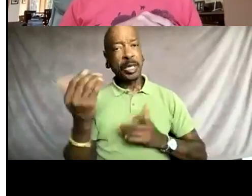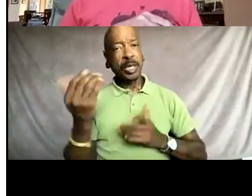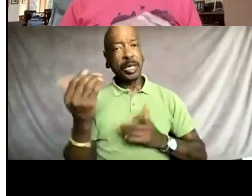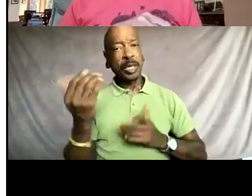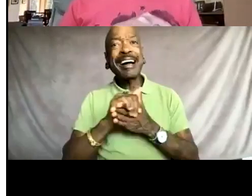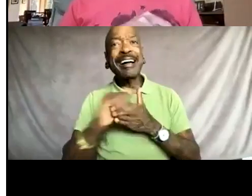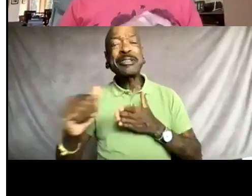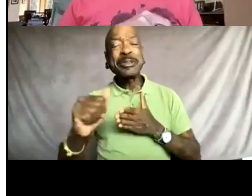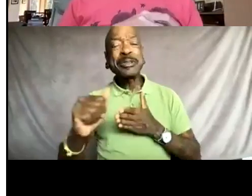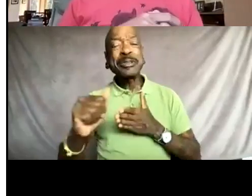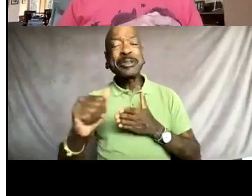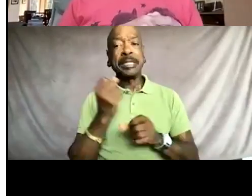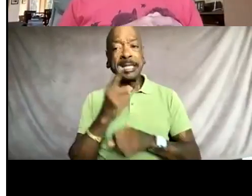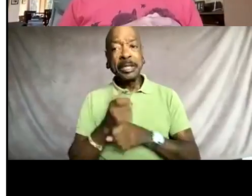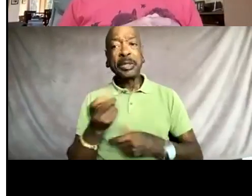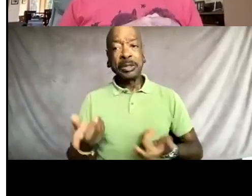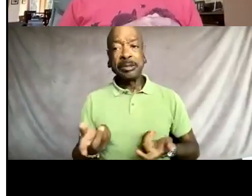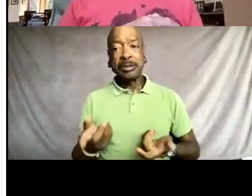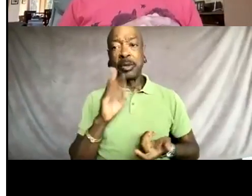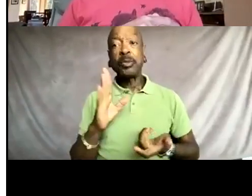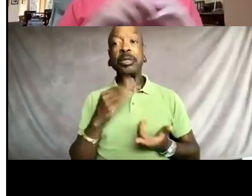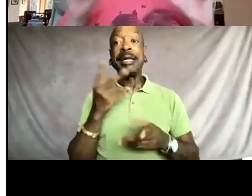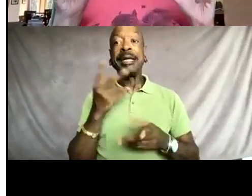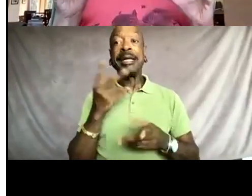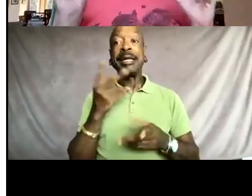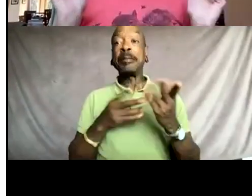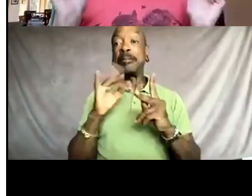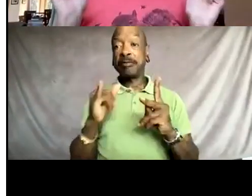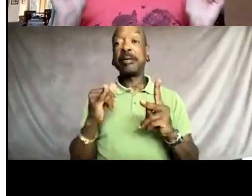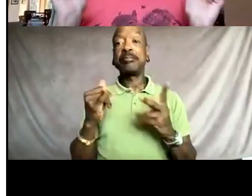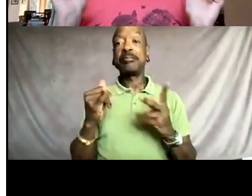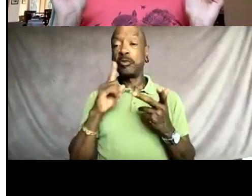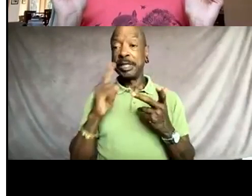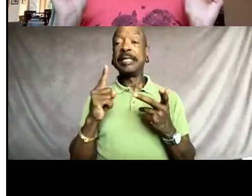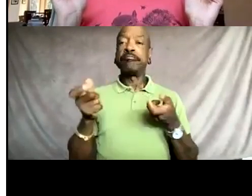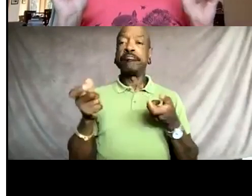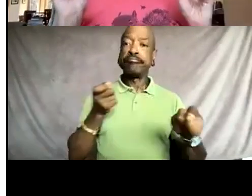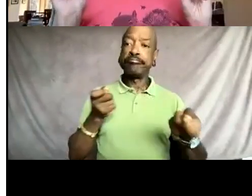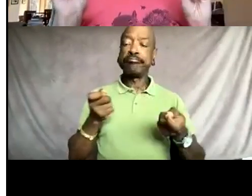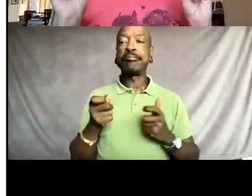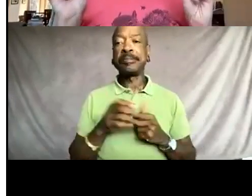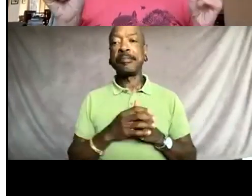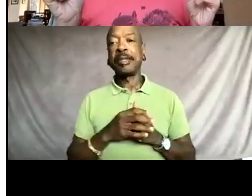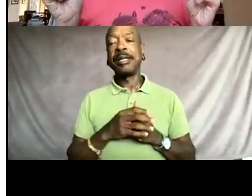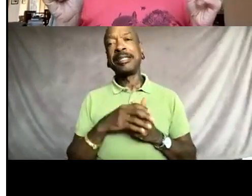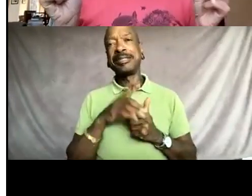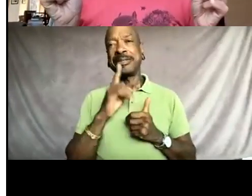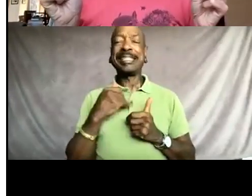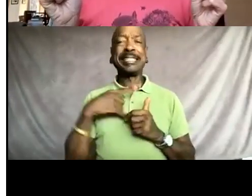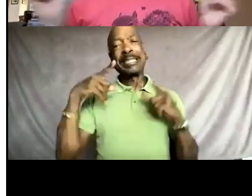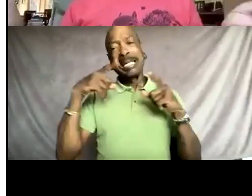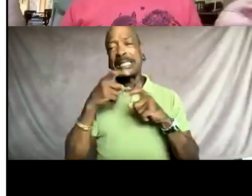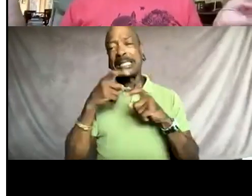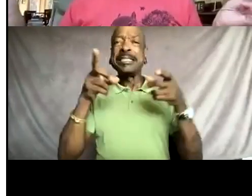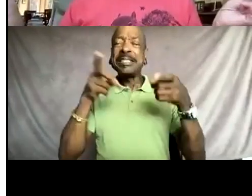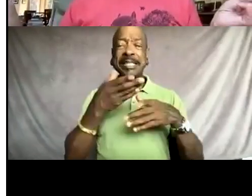these relationships. And so by the way, this change in ownership, it's a pretty broadly defined thing that includes things